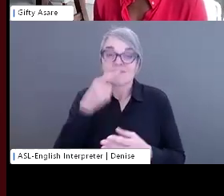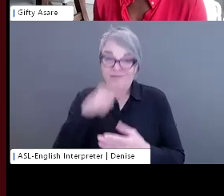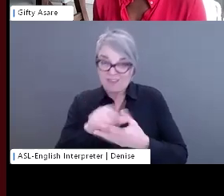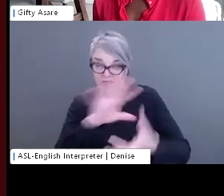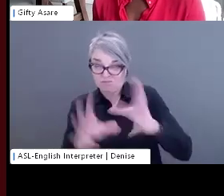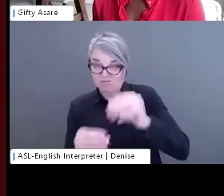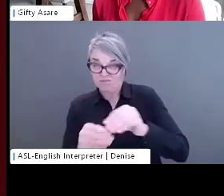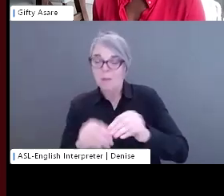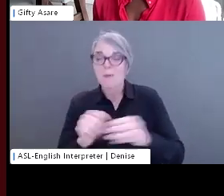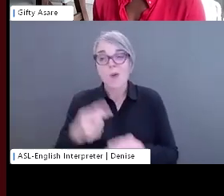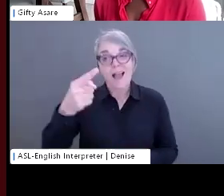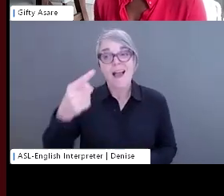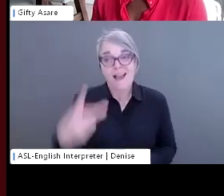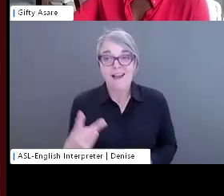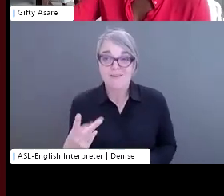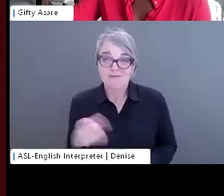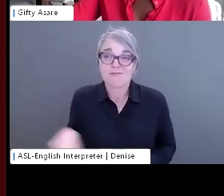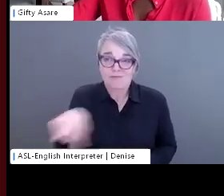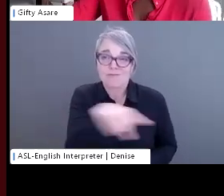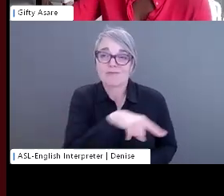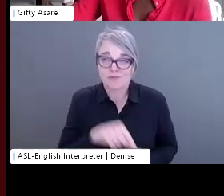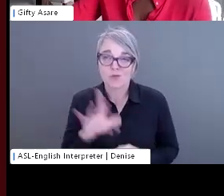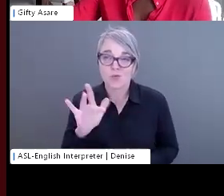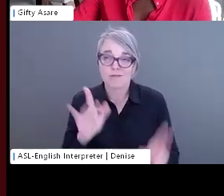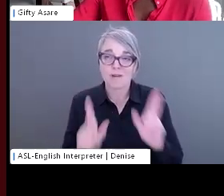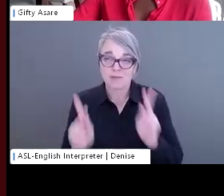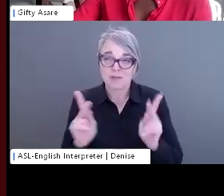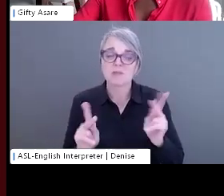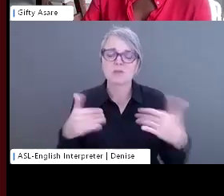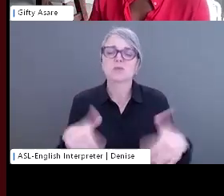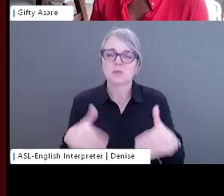experiences was quite informative.